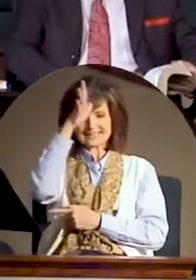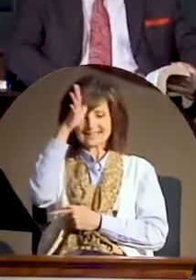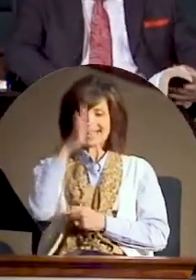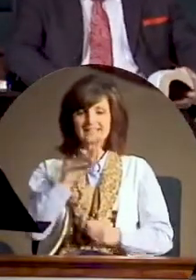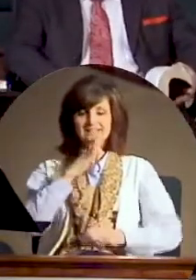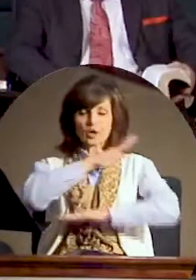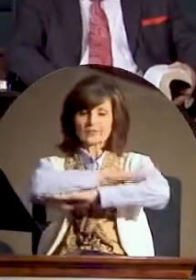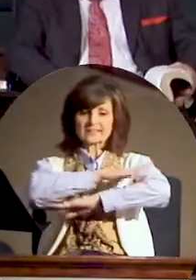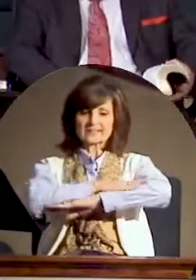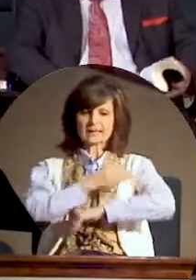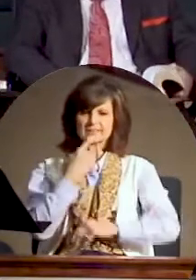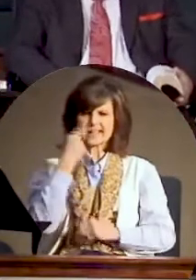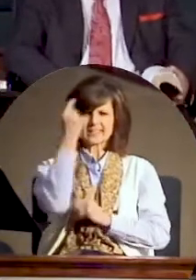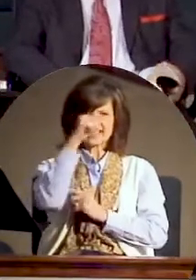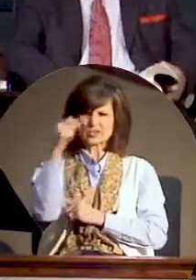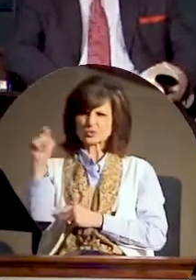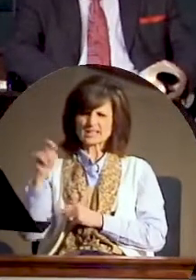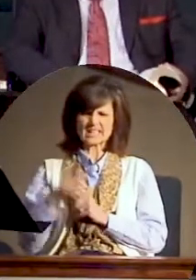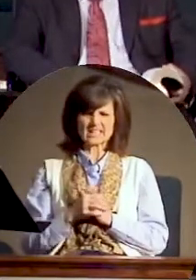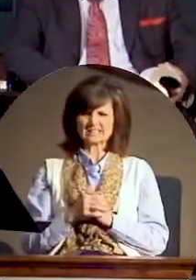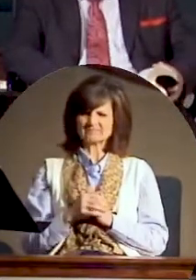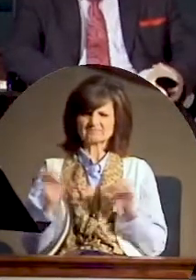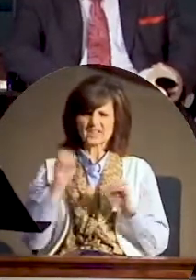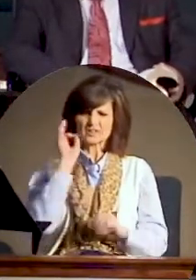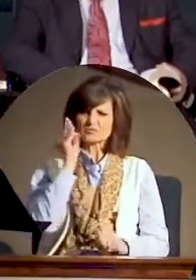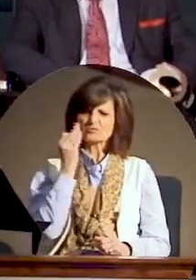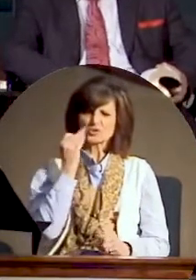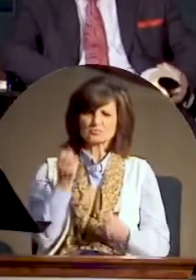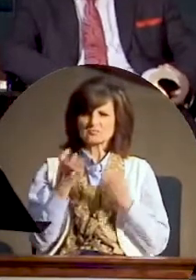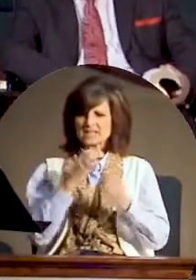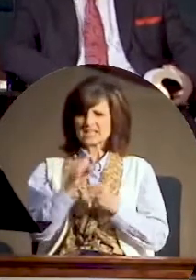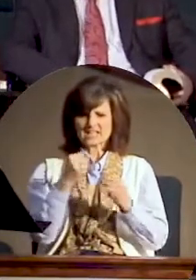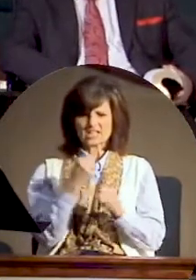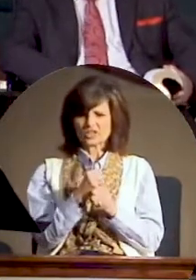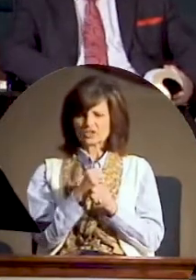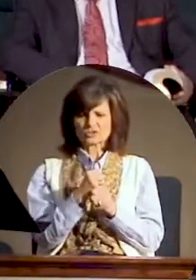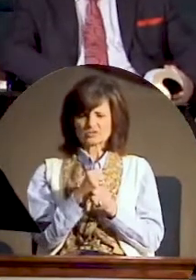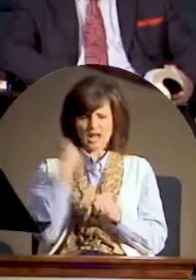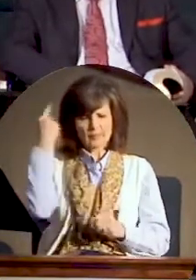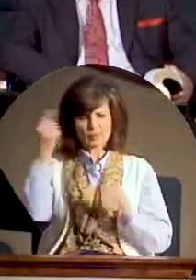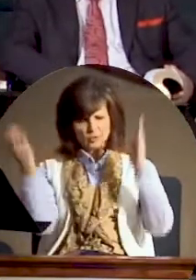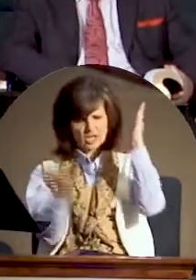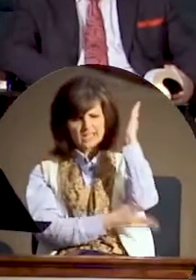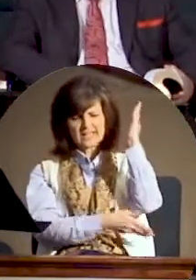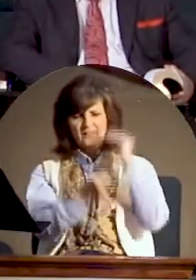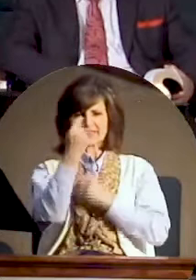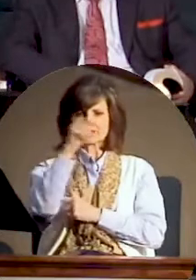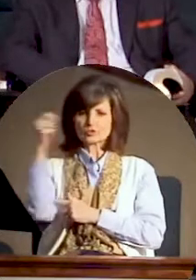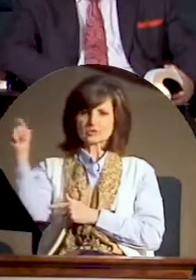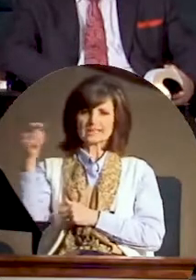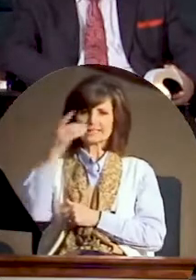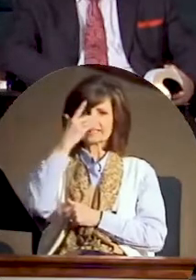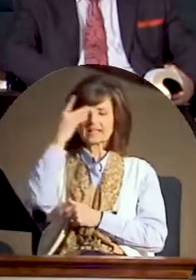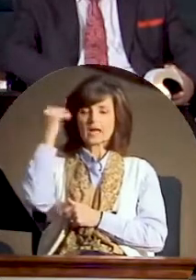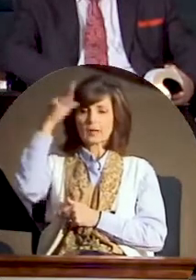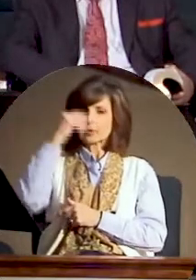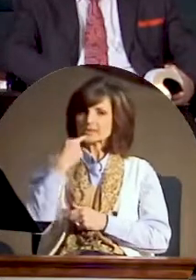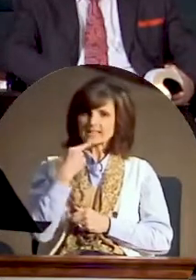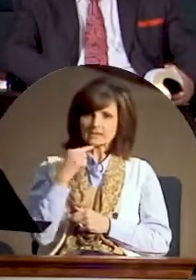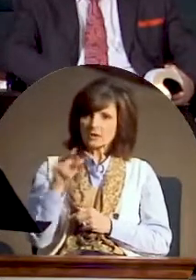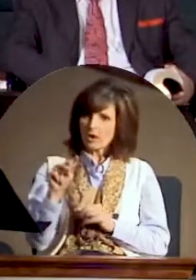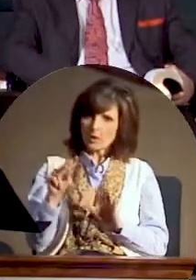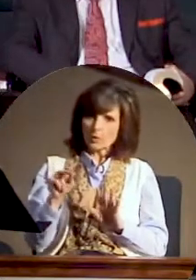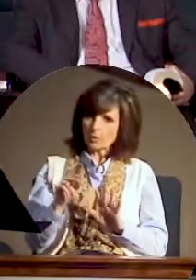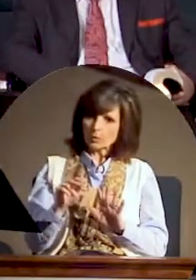said, man, that old tree hadn't had fruit on it in years. He said, I'm just going to cut that tree down. And that boy said, man, I